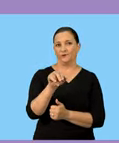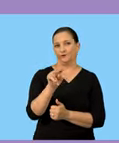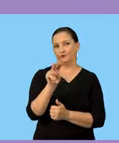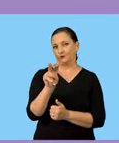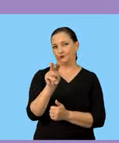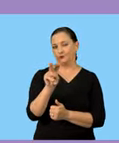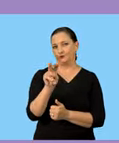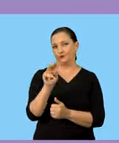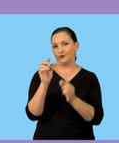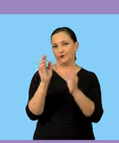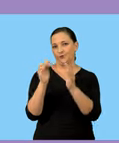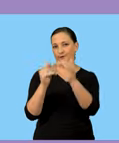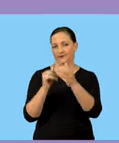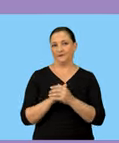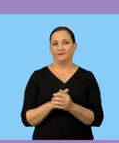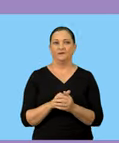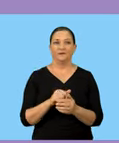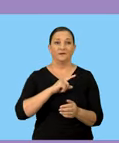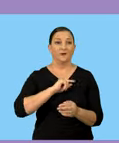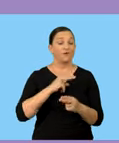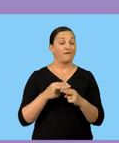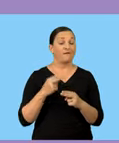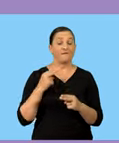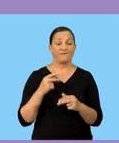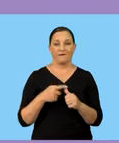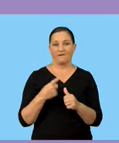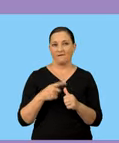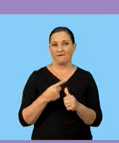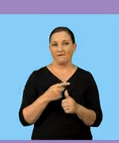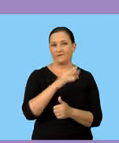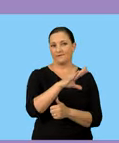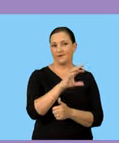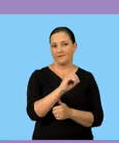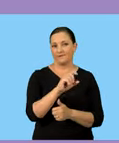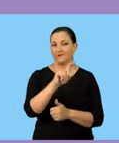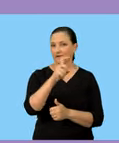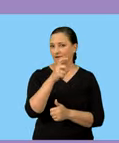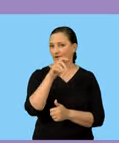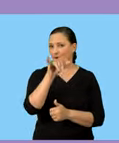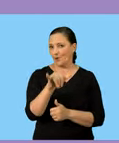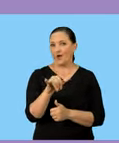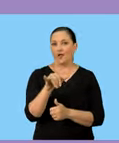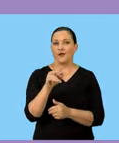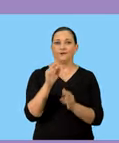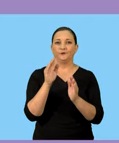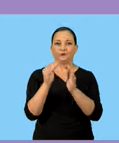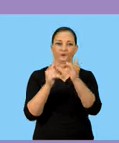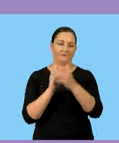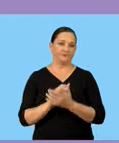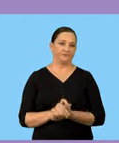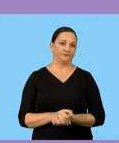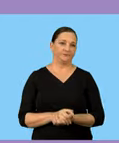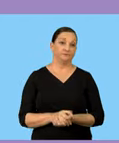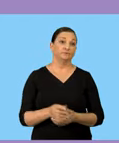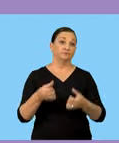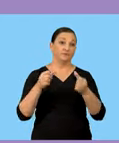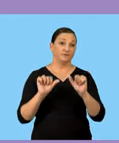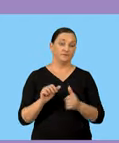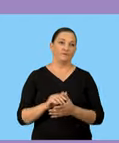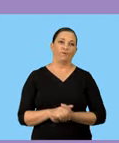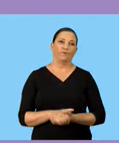xy squared. So our final answer there is 50xy squared. Let's look at the next